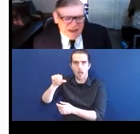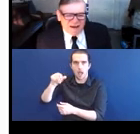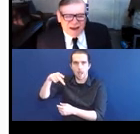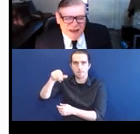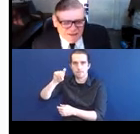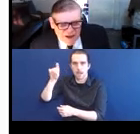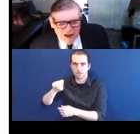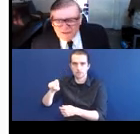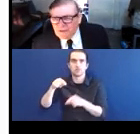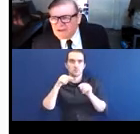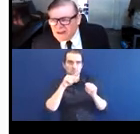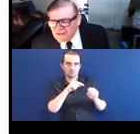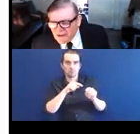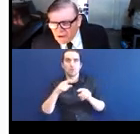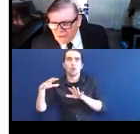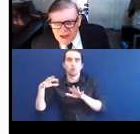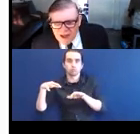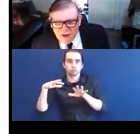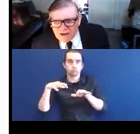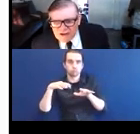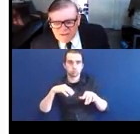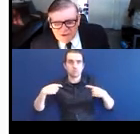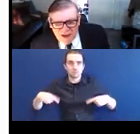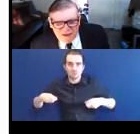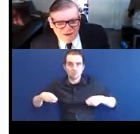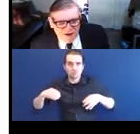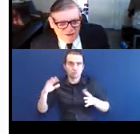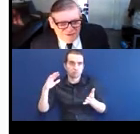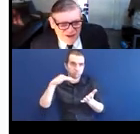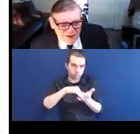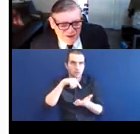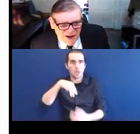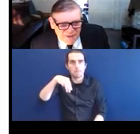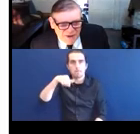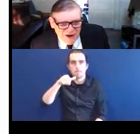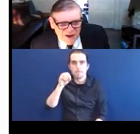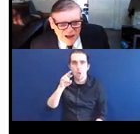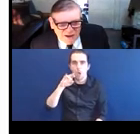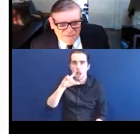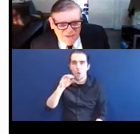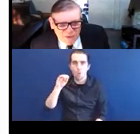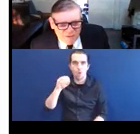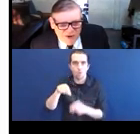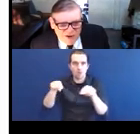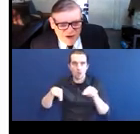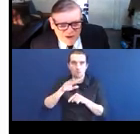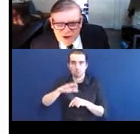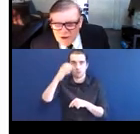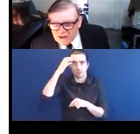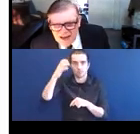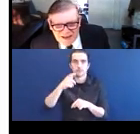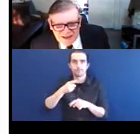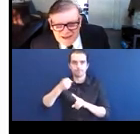I'll say the next bit after we've seen the film, although some of you may have seen it already. But what I'm going to do